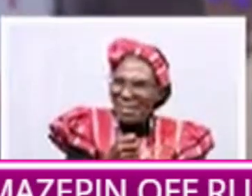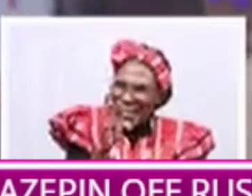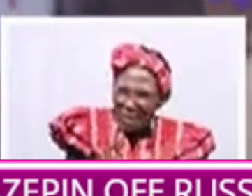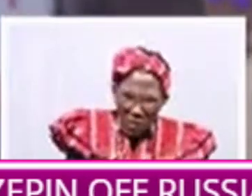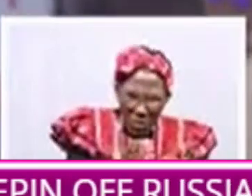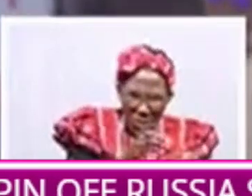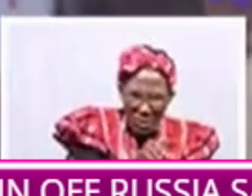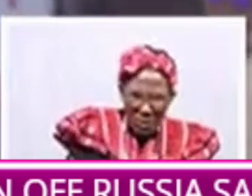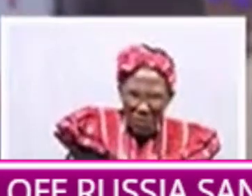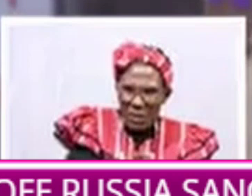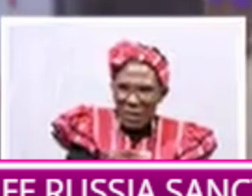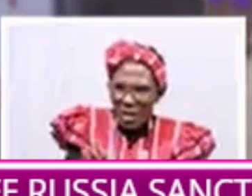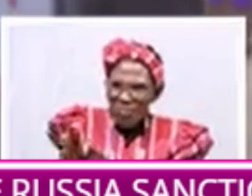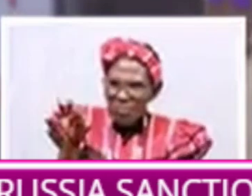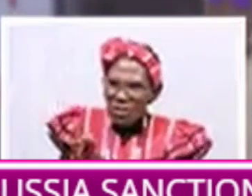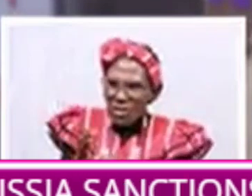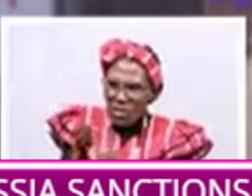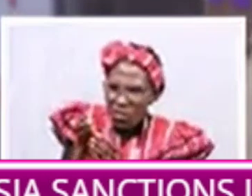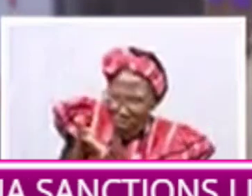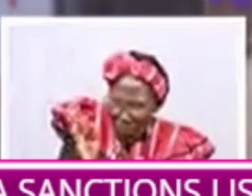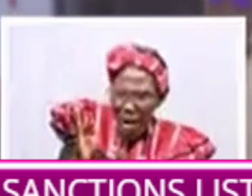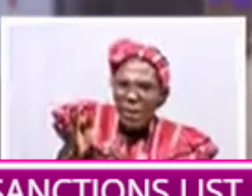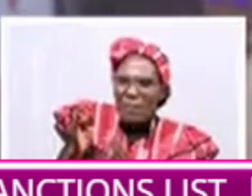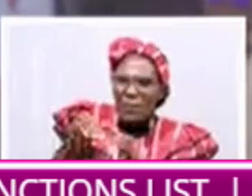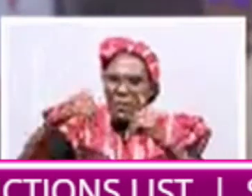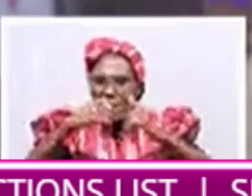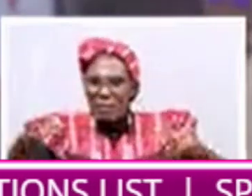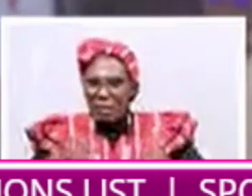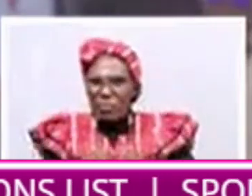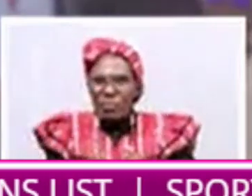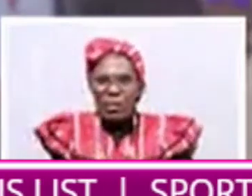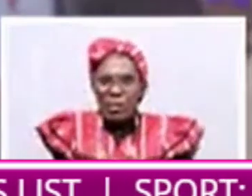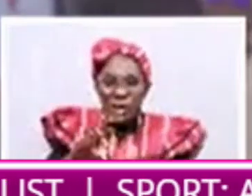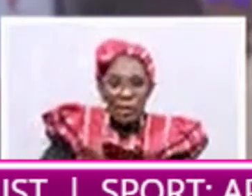the path of division instead of the path of unity.